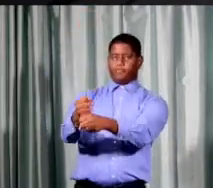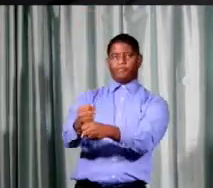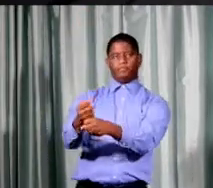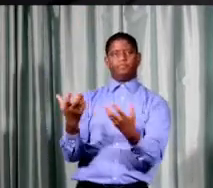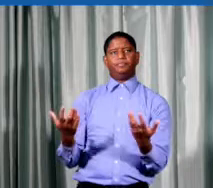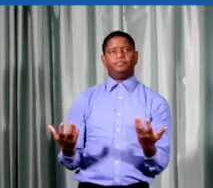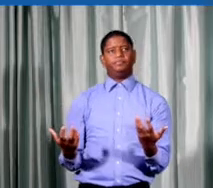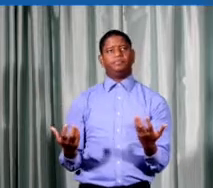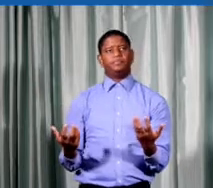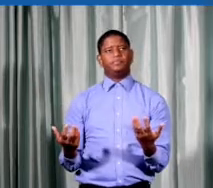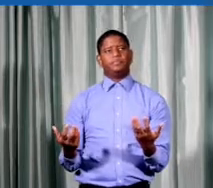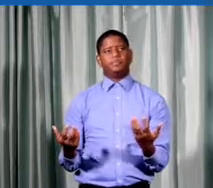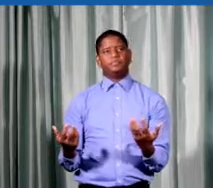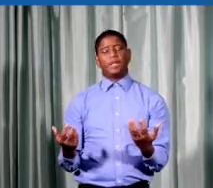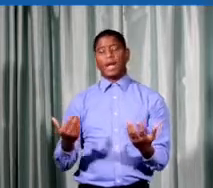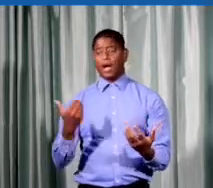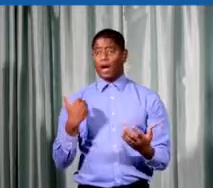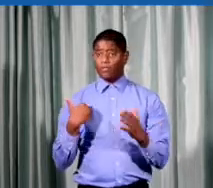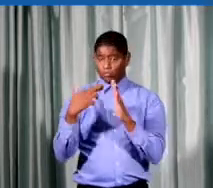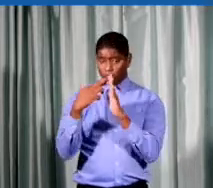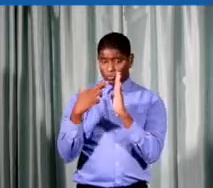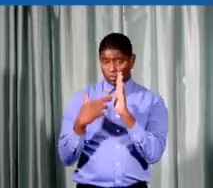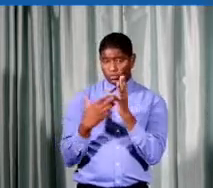It's generated by the rules.